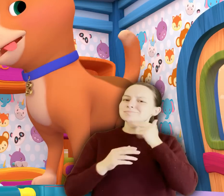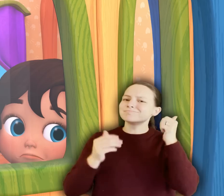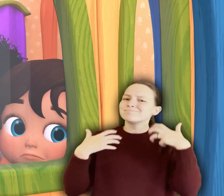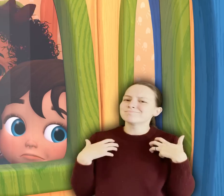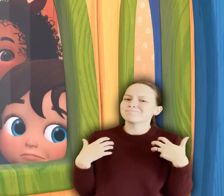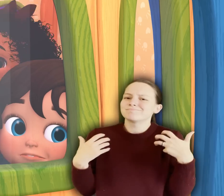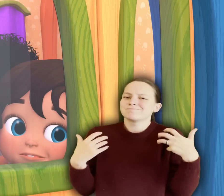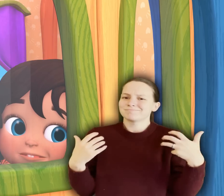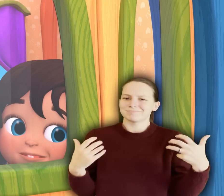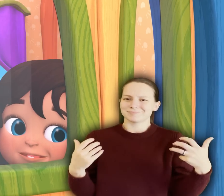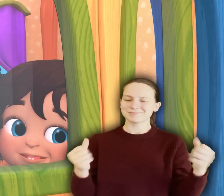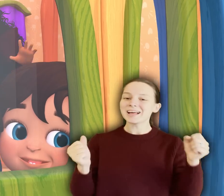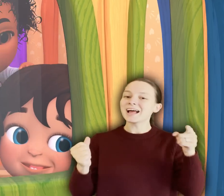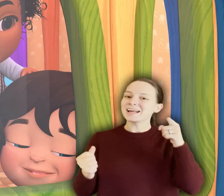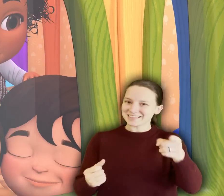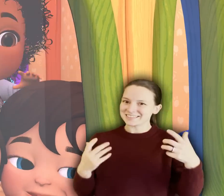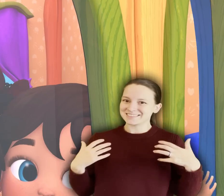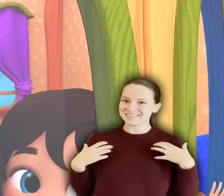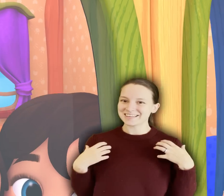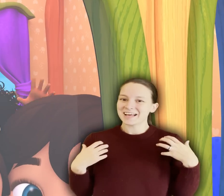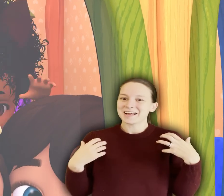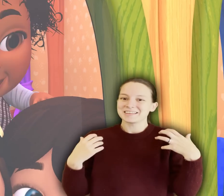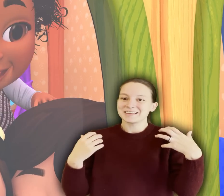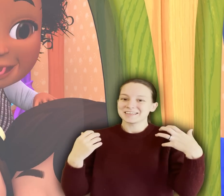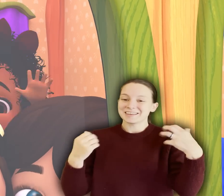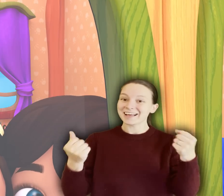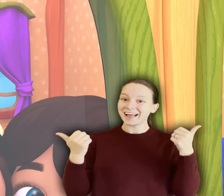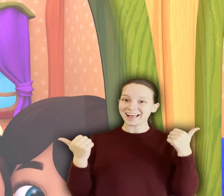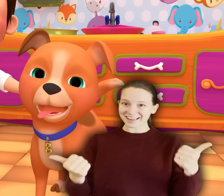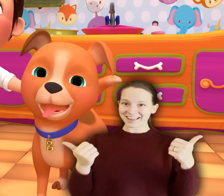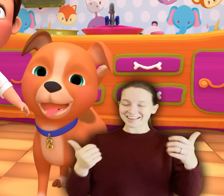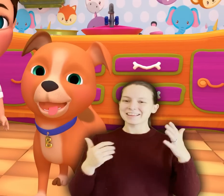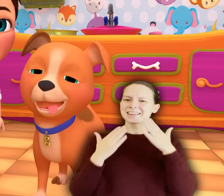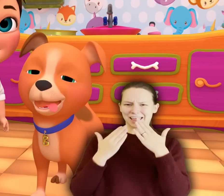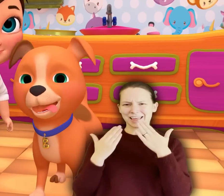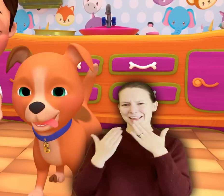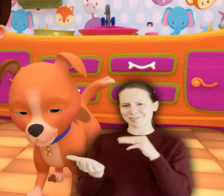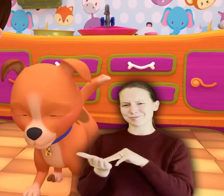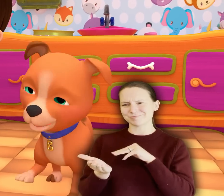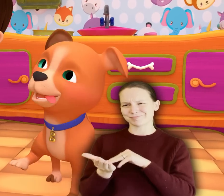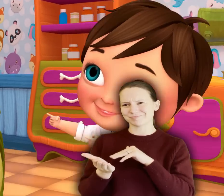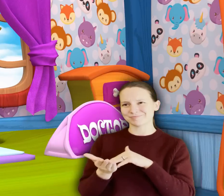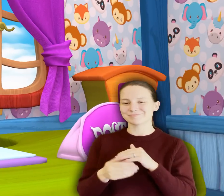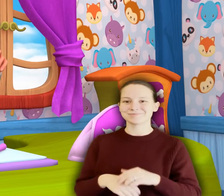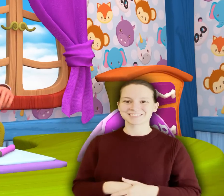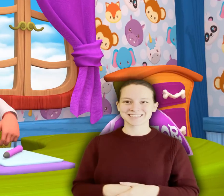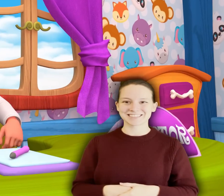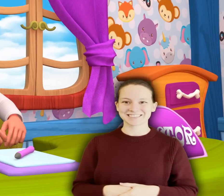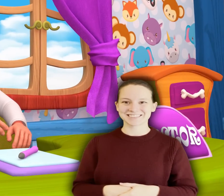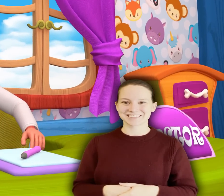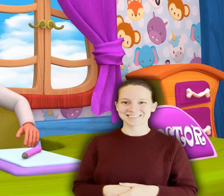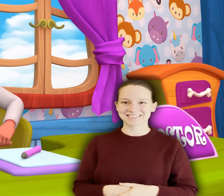cured now bingles all cured now bingles all cured now all thanks to the